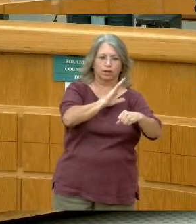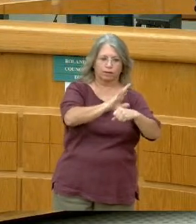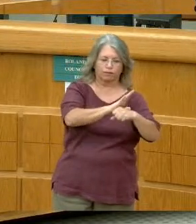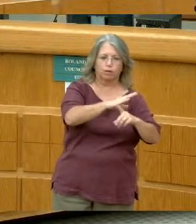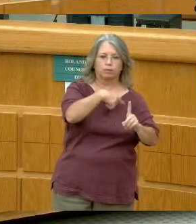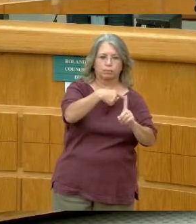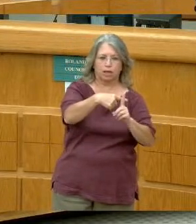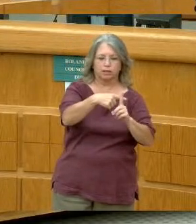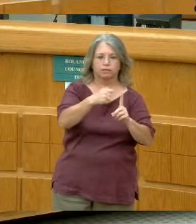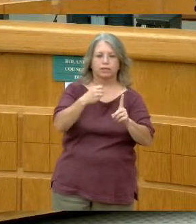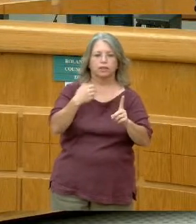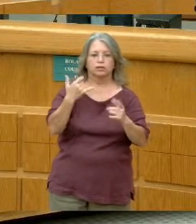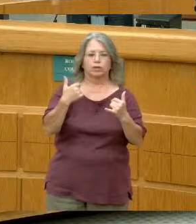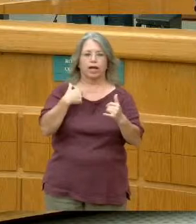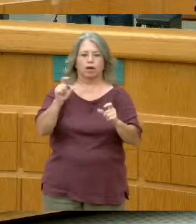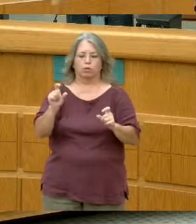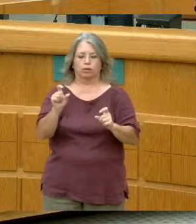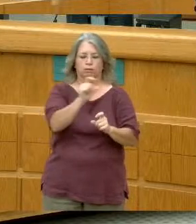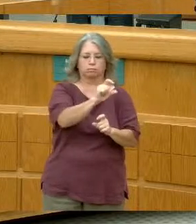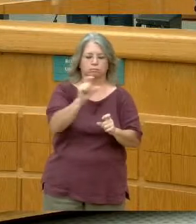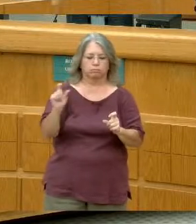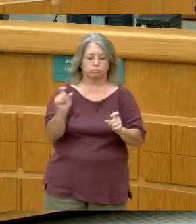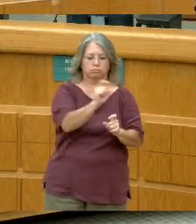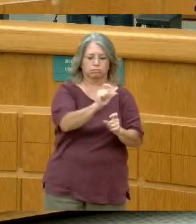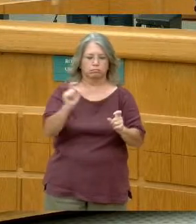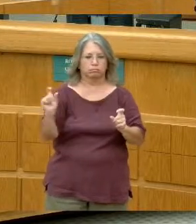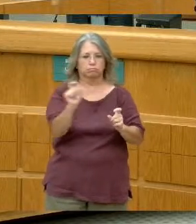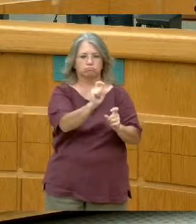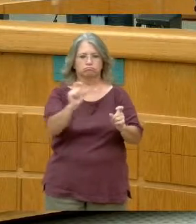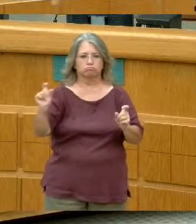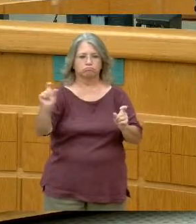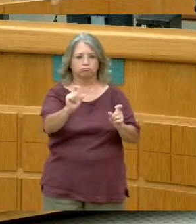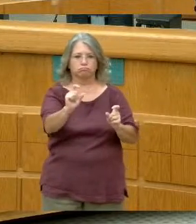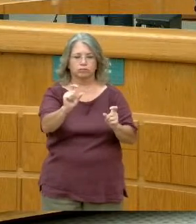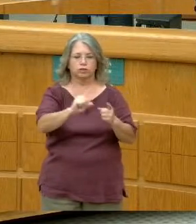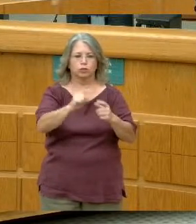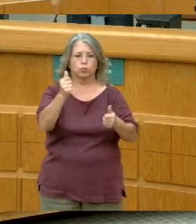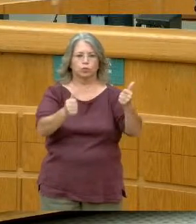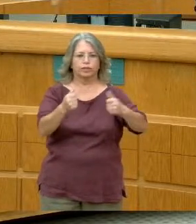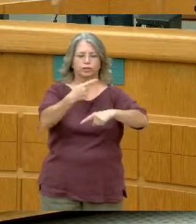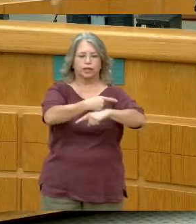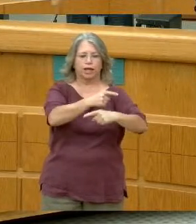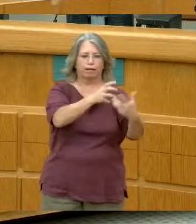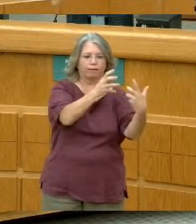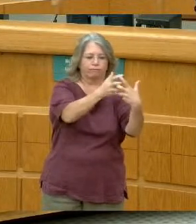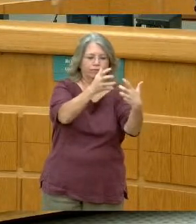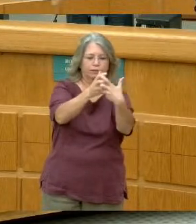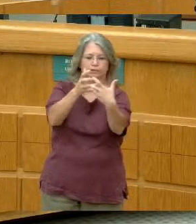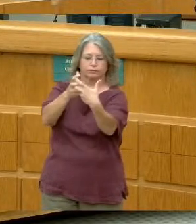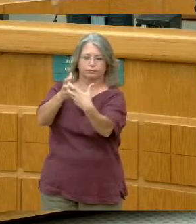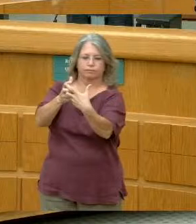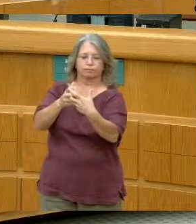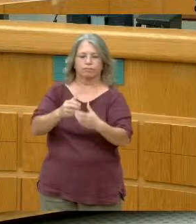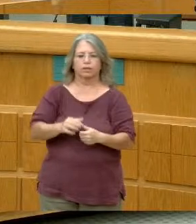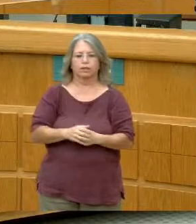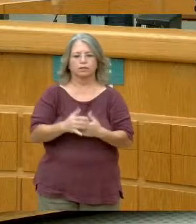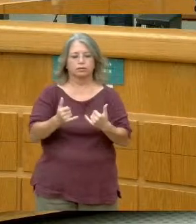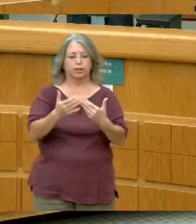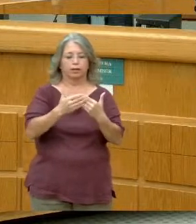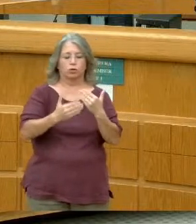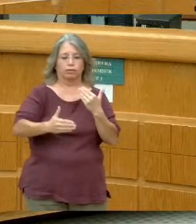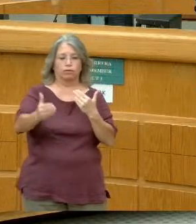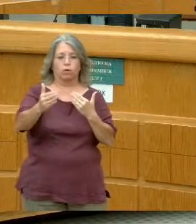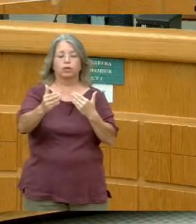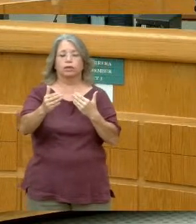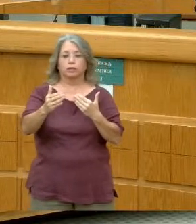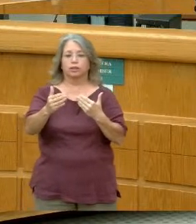So we're adding them back to the historical levels. And going forward, like today, we have the